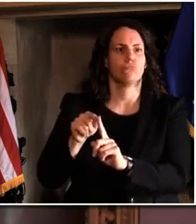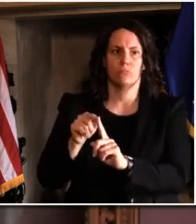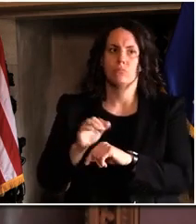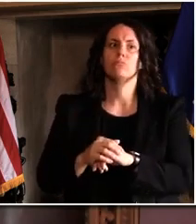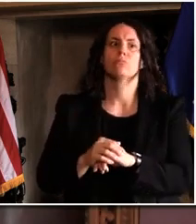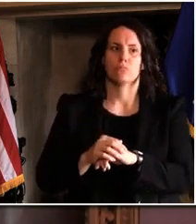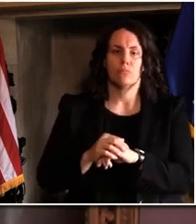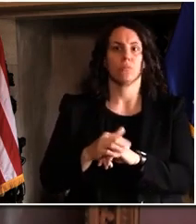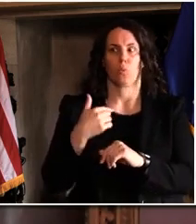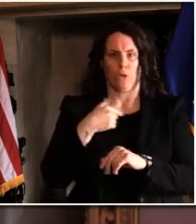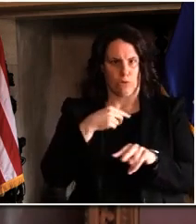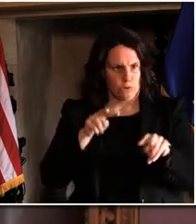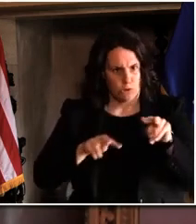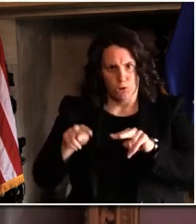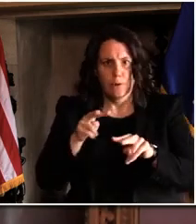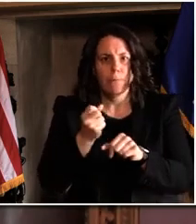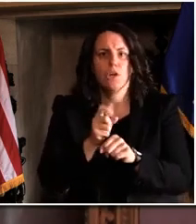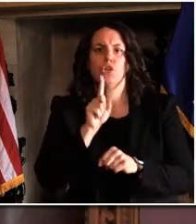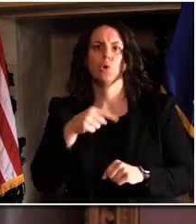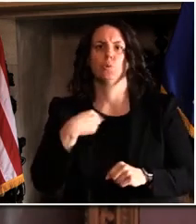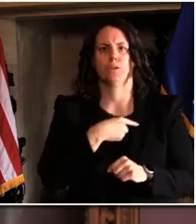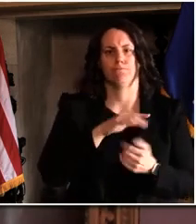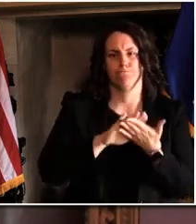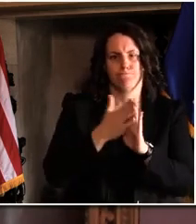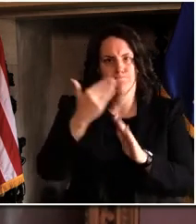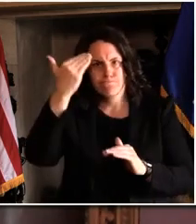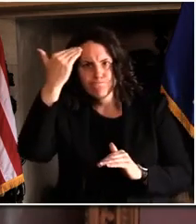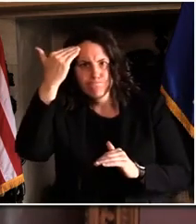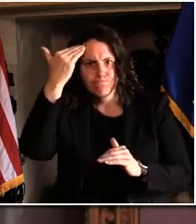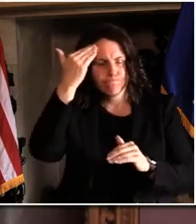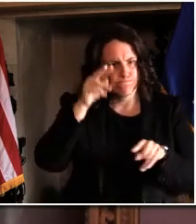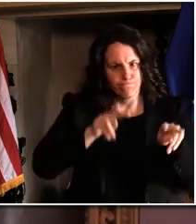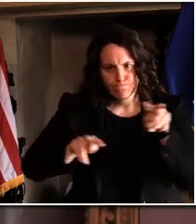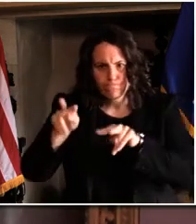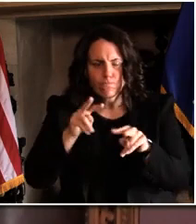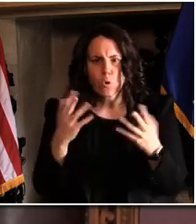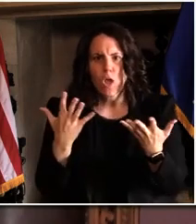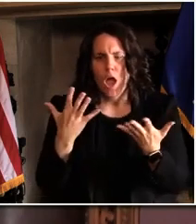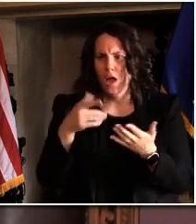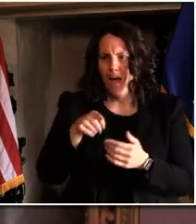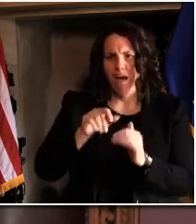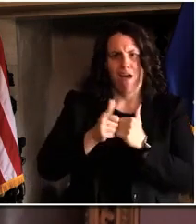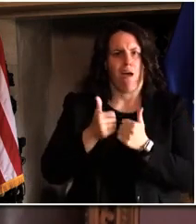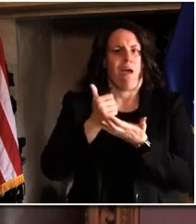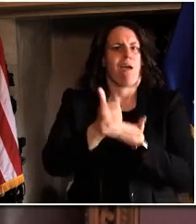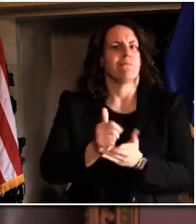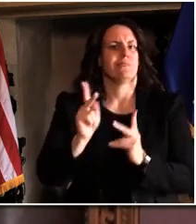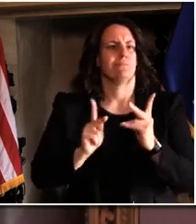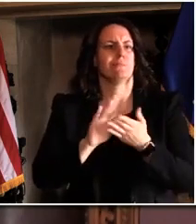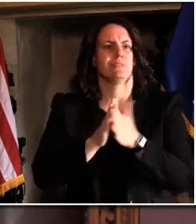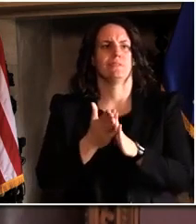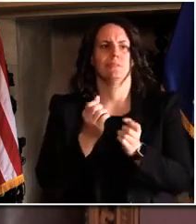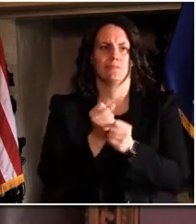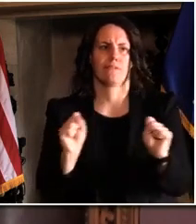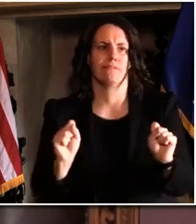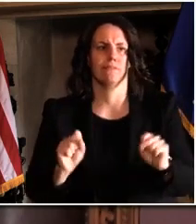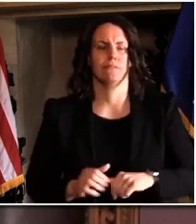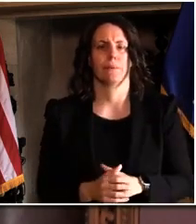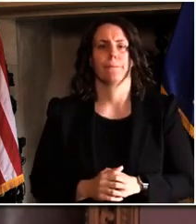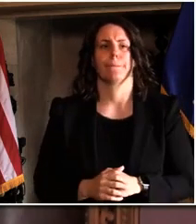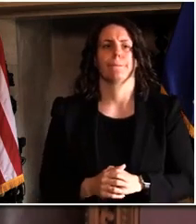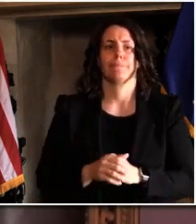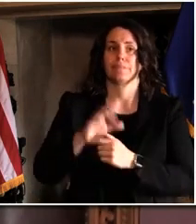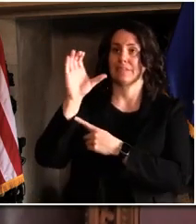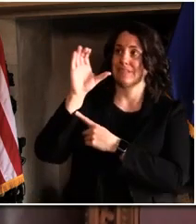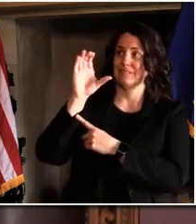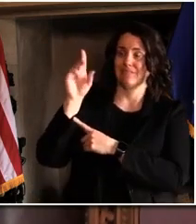ensure access of care, and find out why this happens. Right now, the Centers for Disease Control has a team in Milwaukee,